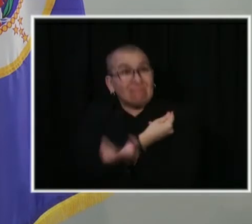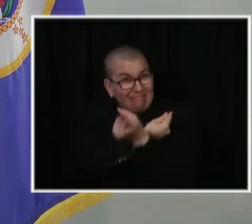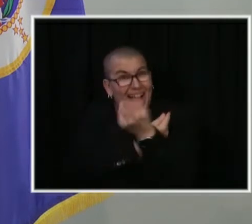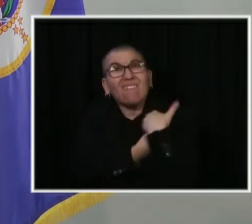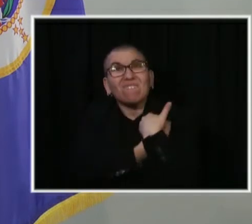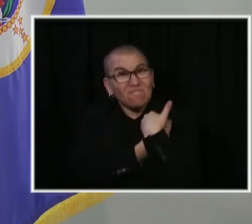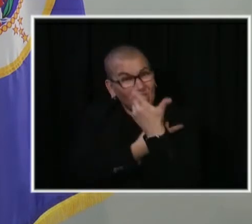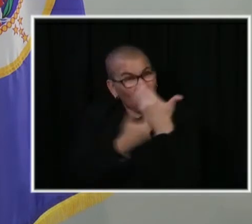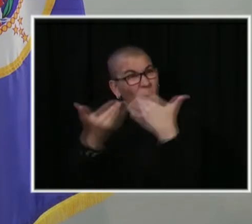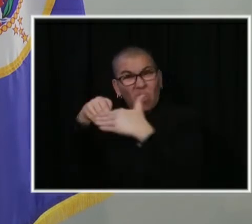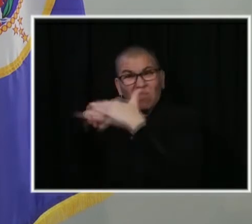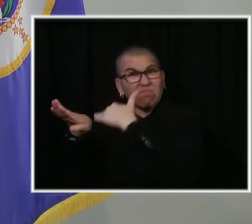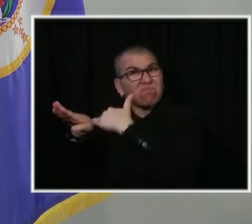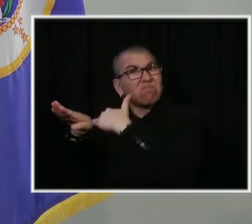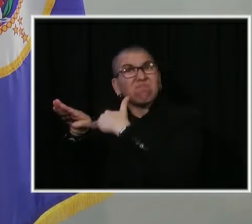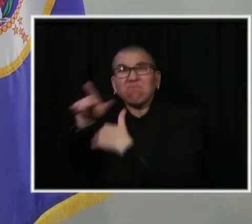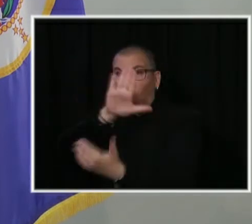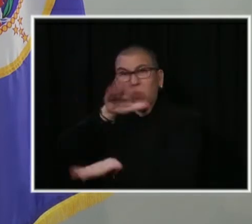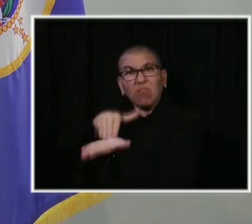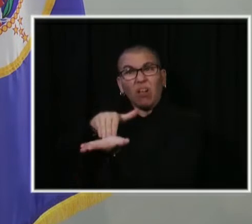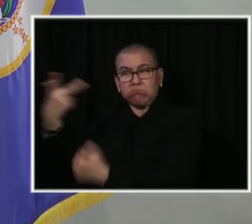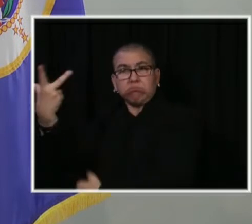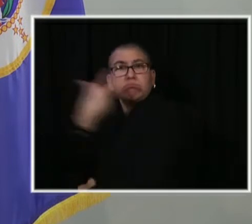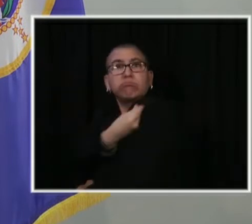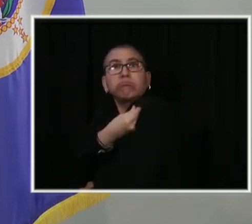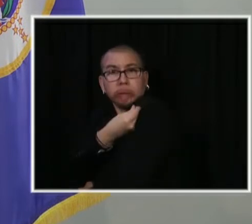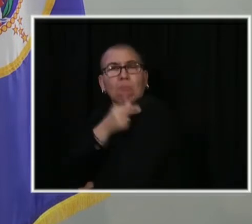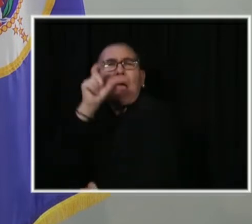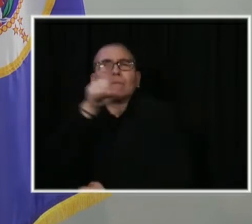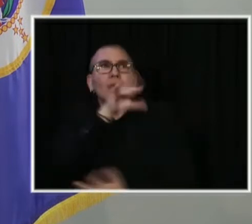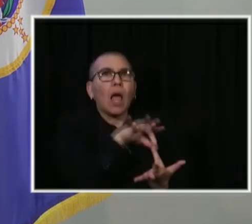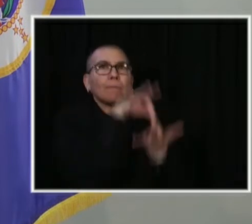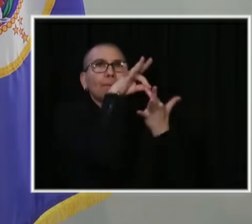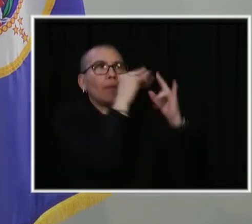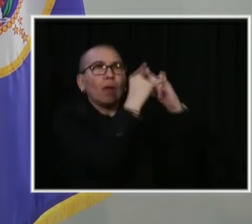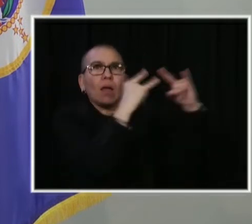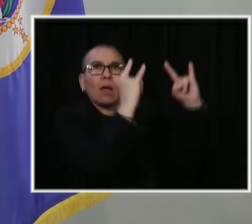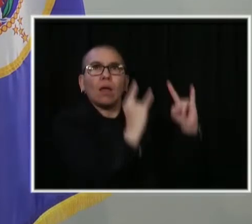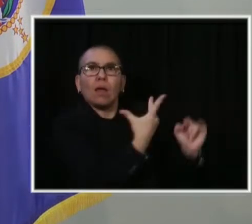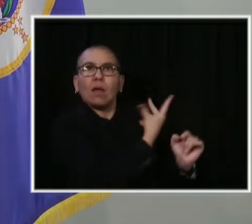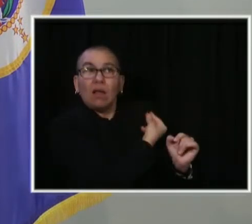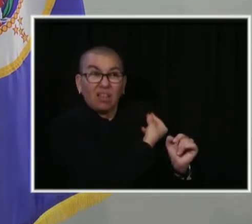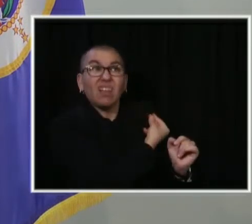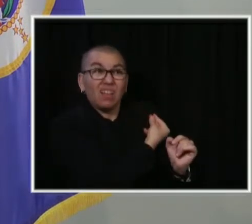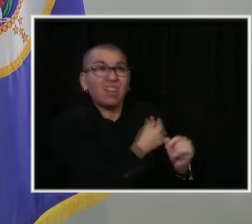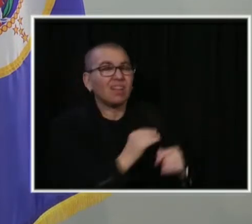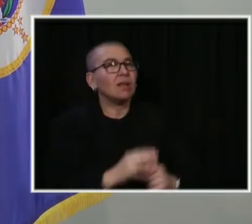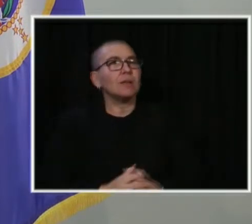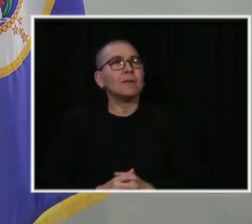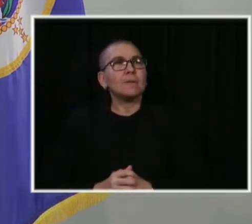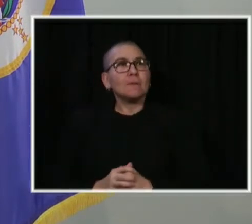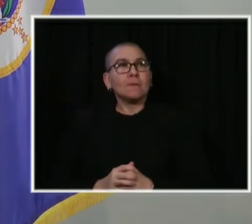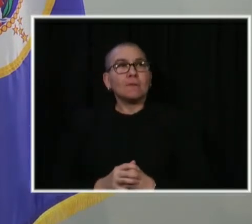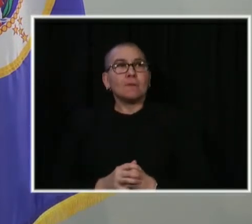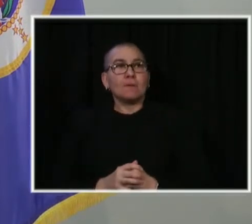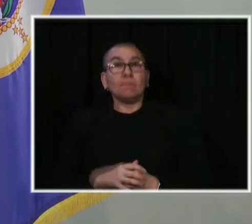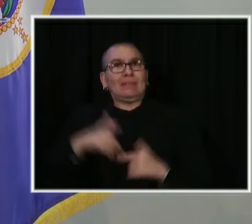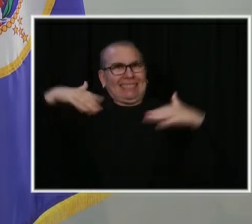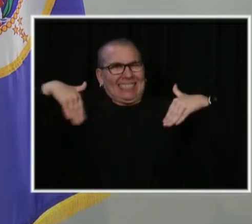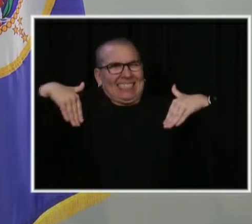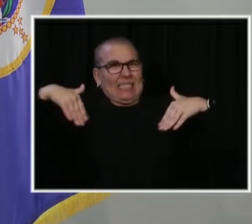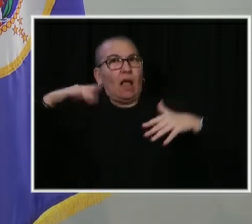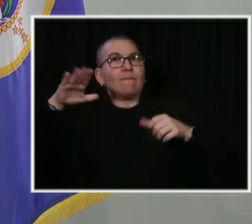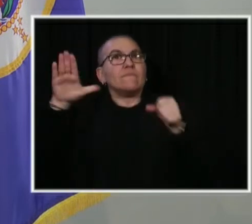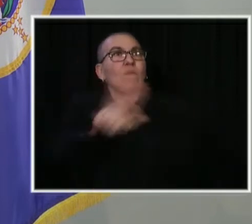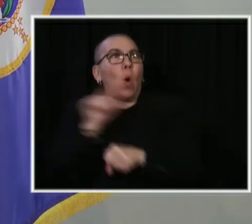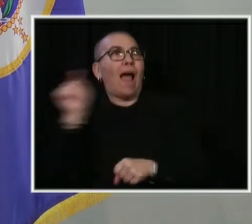comfortable with your children, or we'll have the opportunity to make them available at state sites. We don't have that authorization yet. We anticipate maybe in the